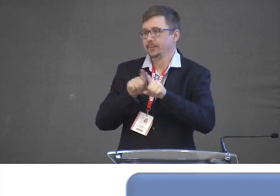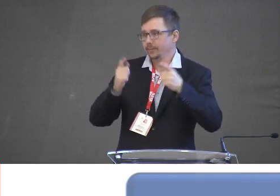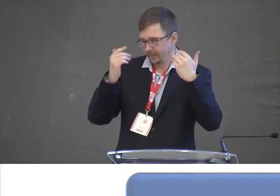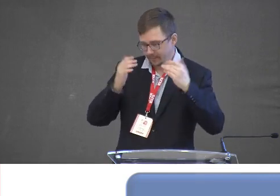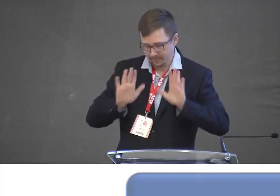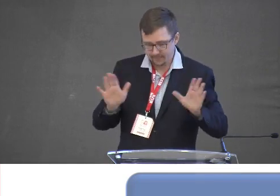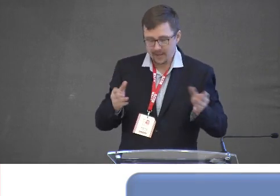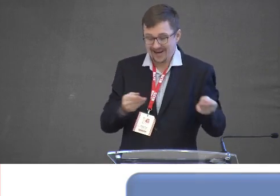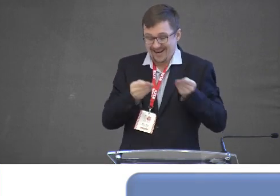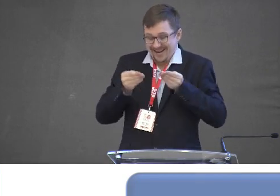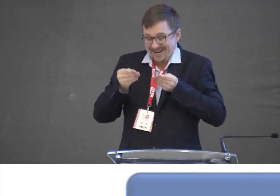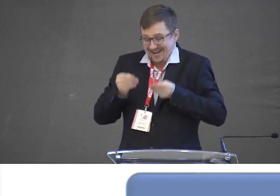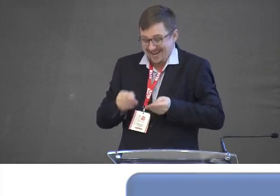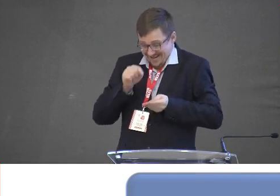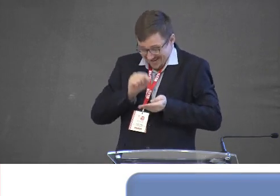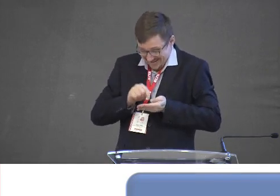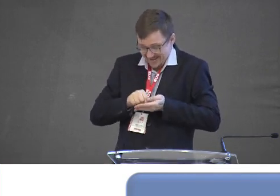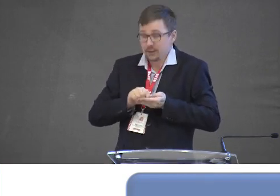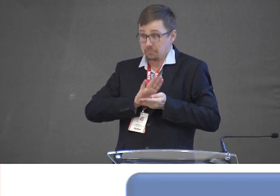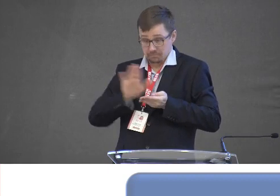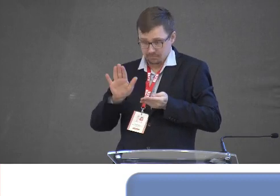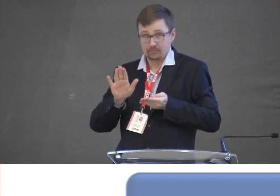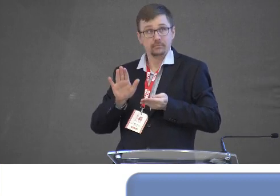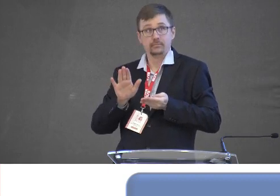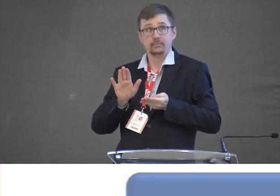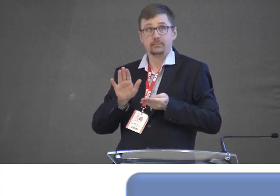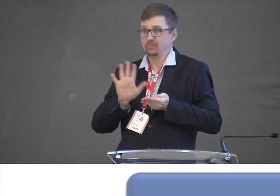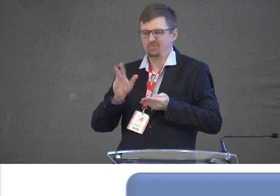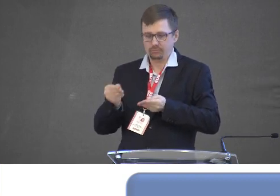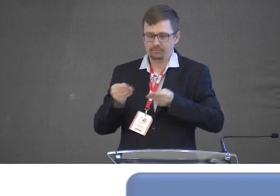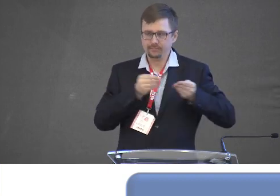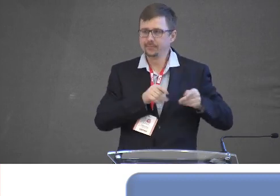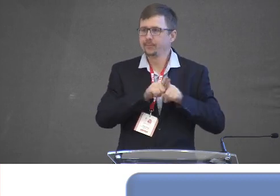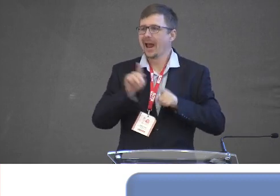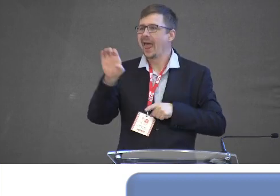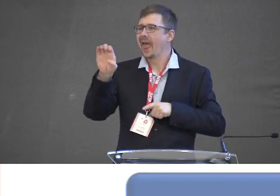at the end of the process, we had an agreed